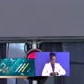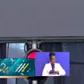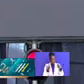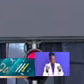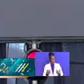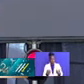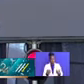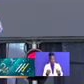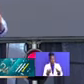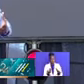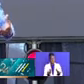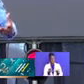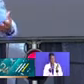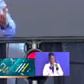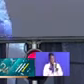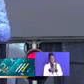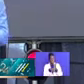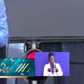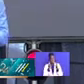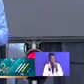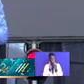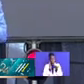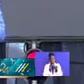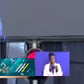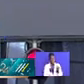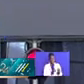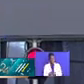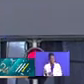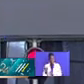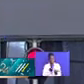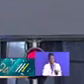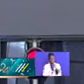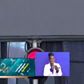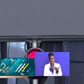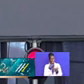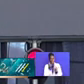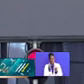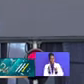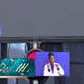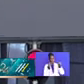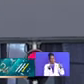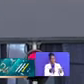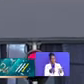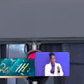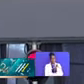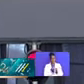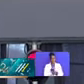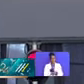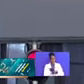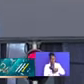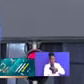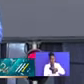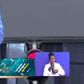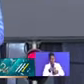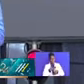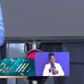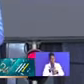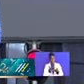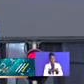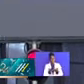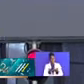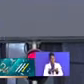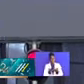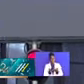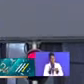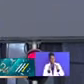after me was the Apostle Grace that came and spoke and while I was dealing